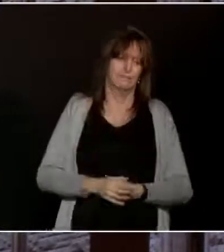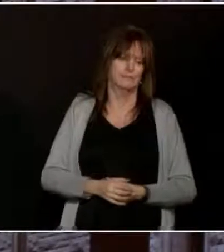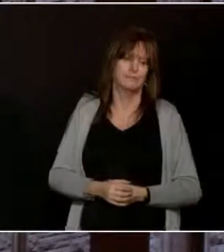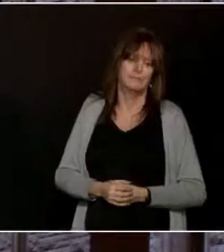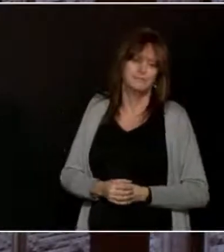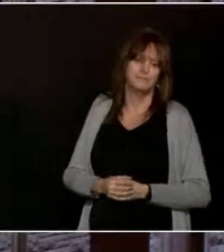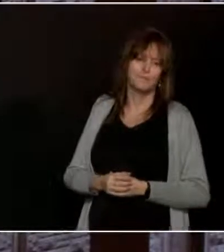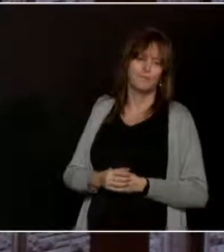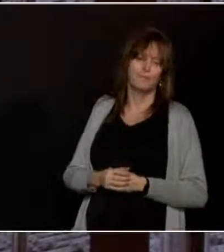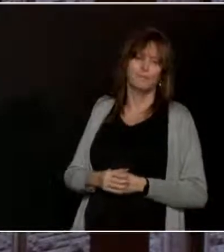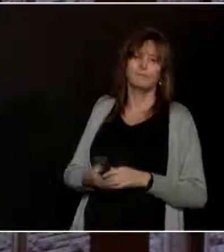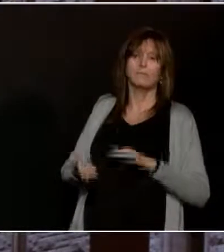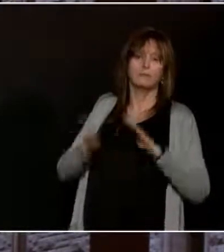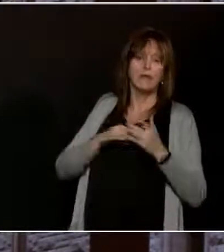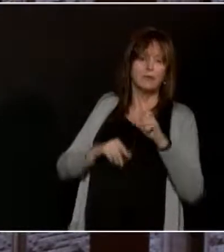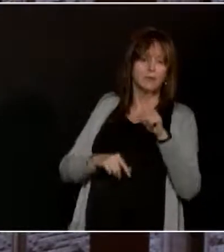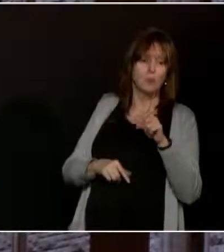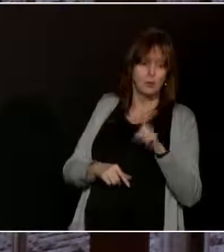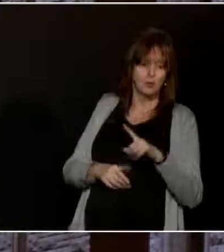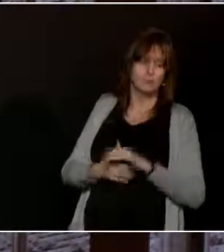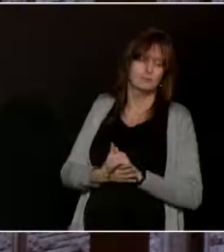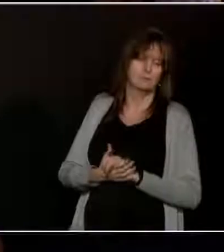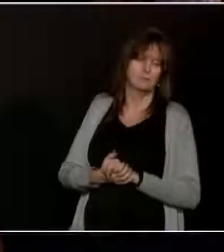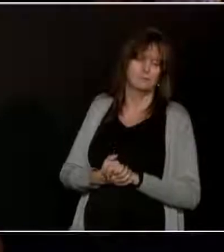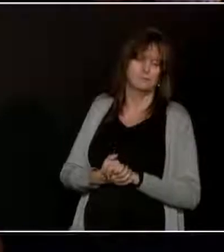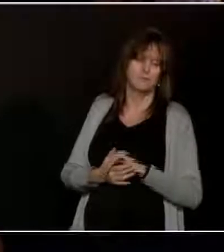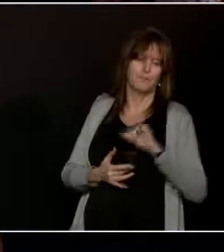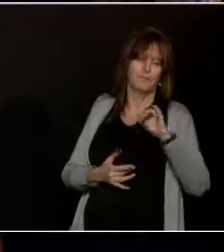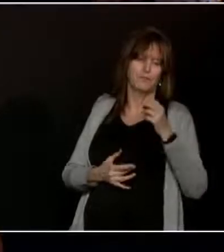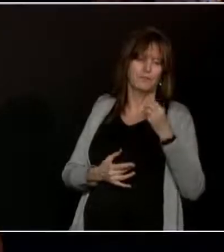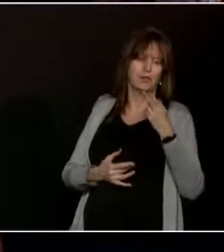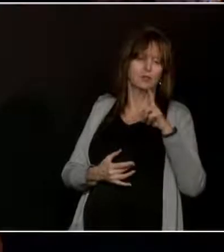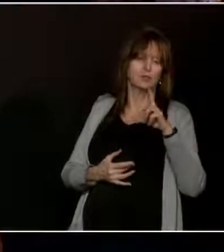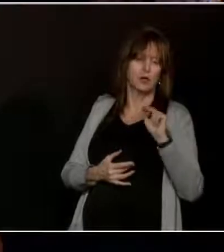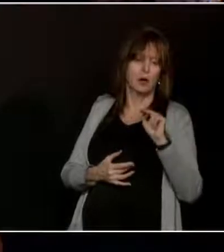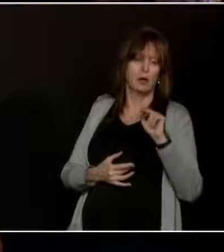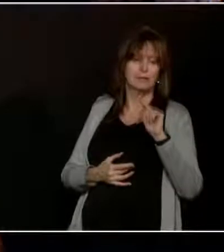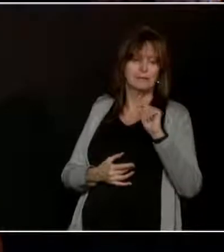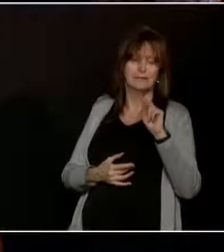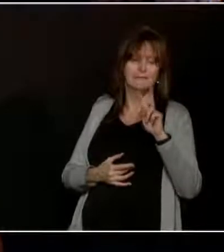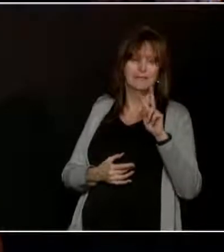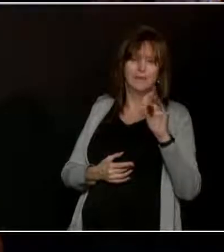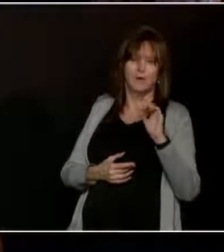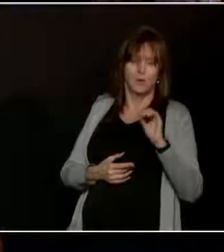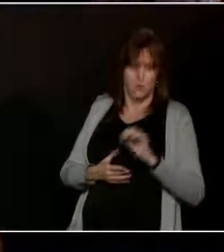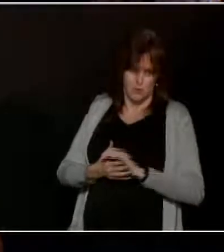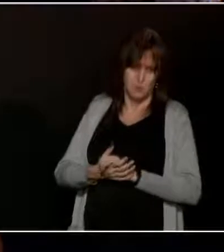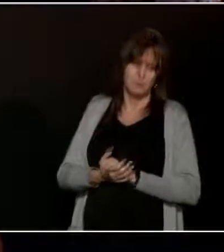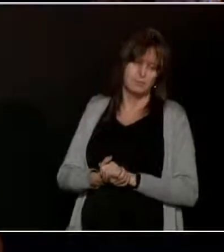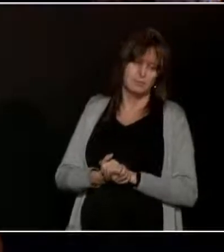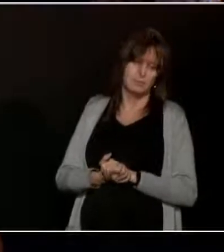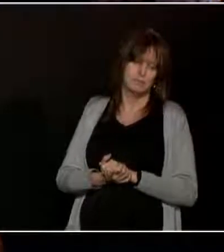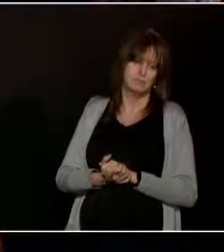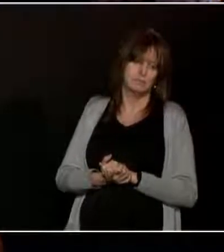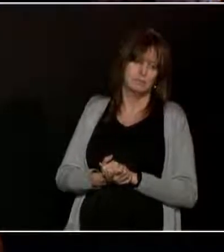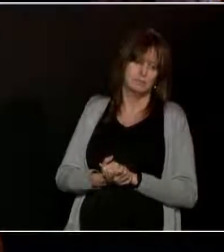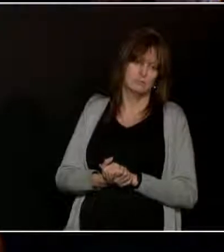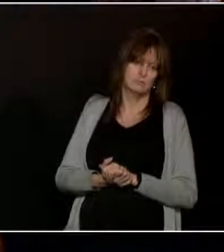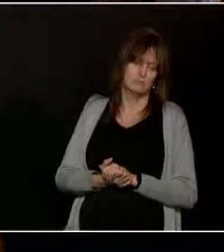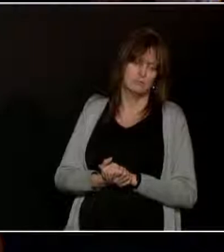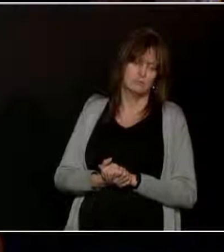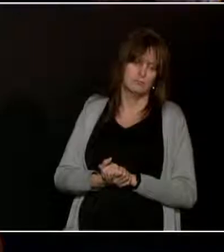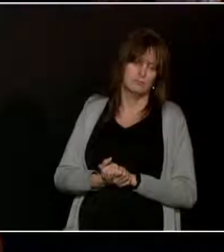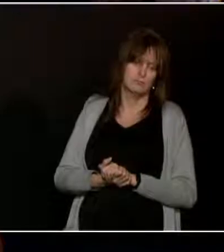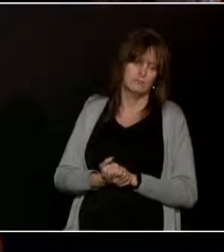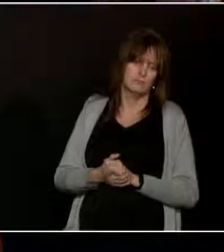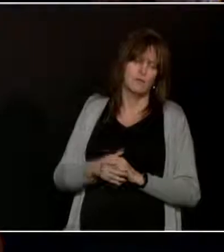From John McGrath at TVO. Please go ahead. Good afternoon, Dr. Williams. I'm wondering if you are able to speak